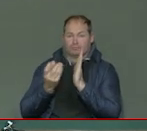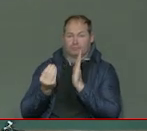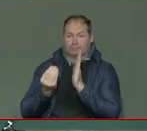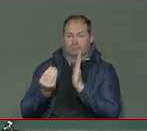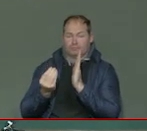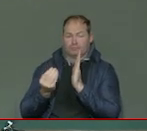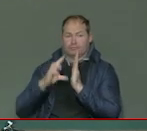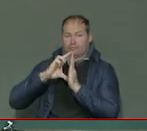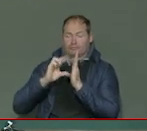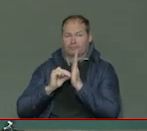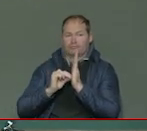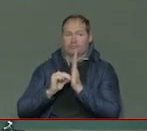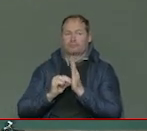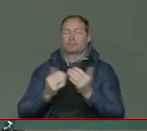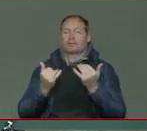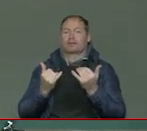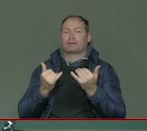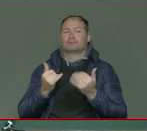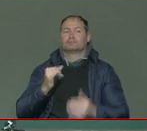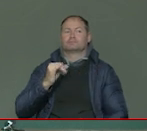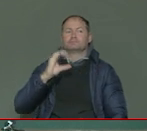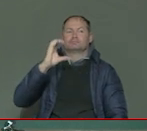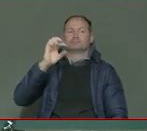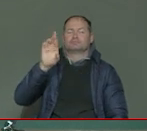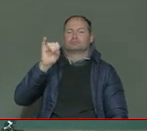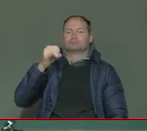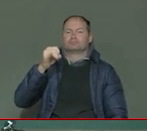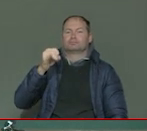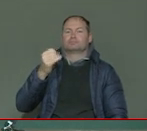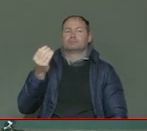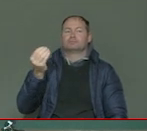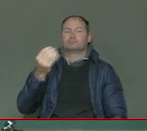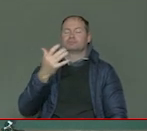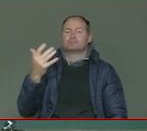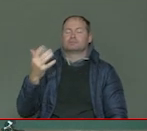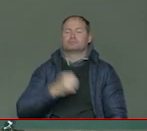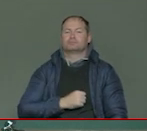just want to put in the CRJ, the total was